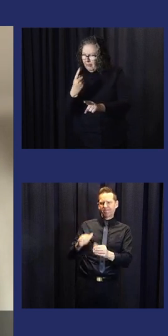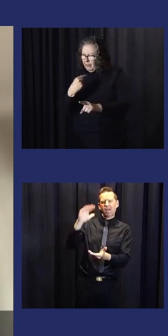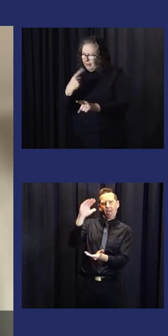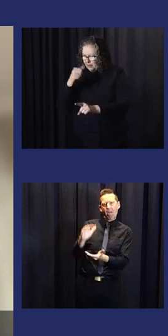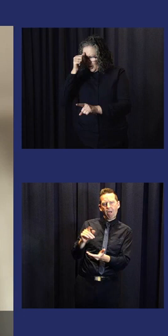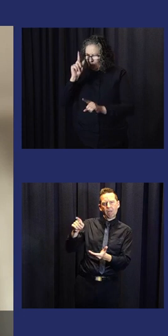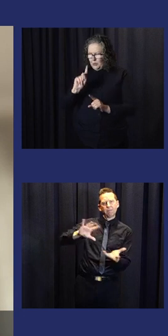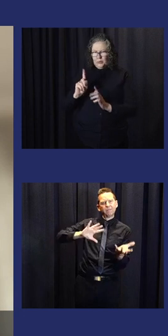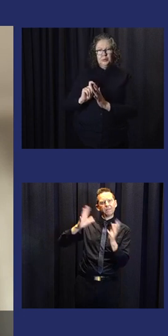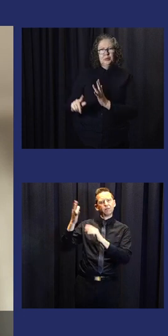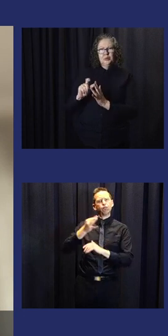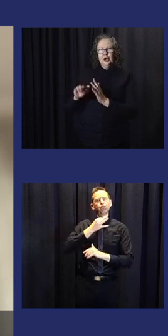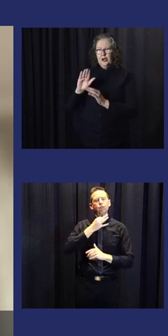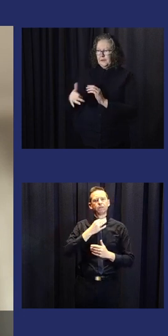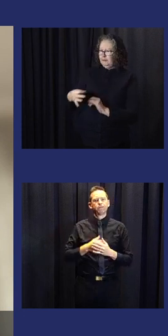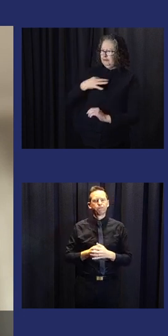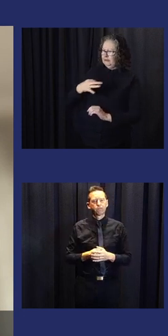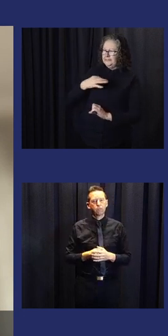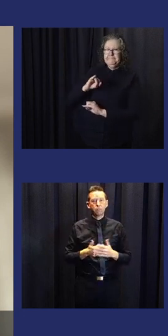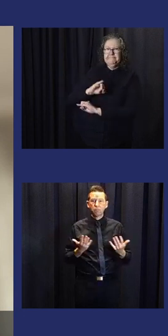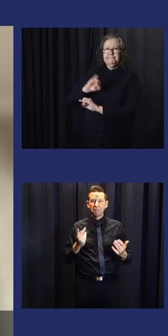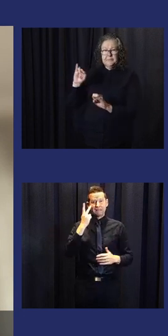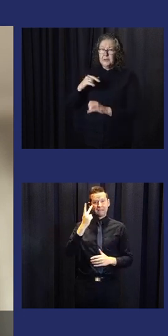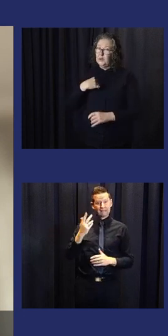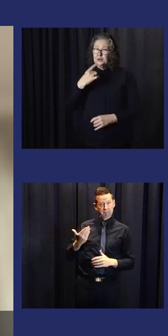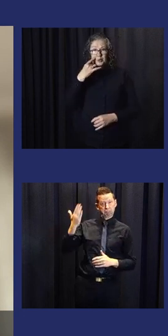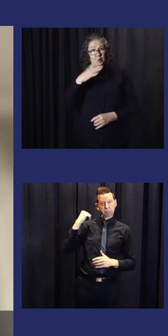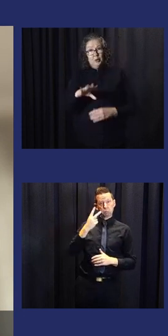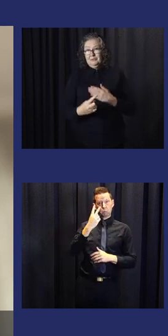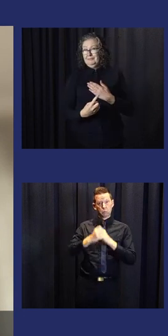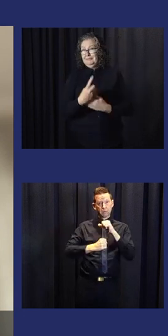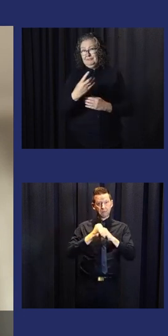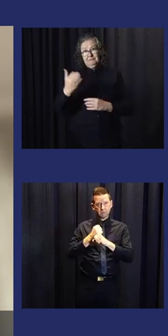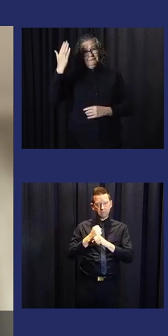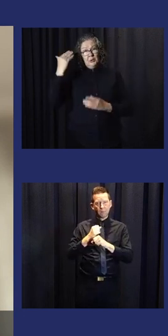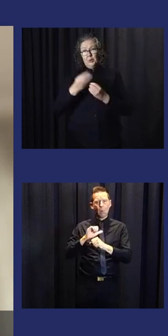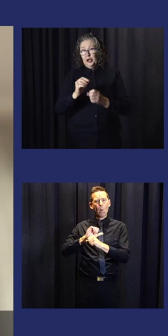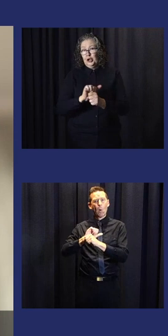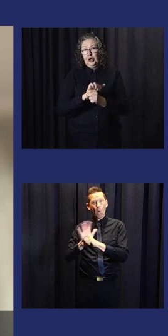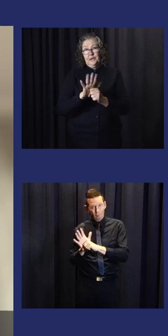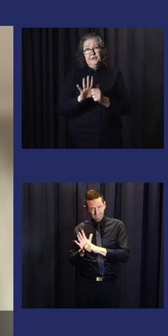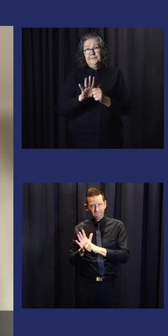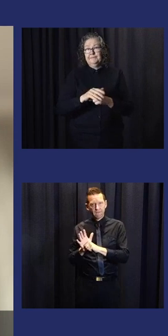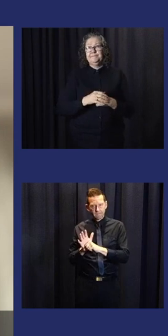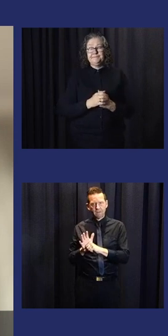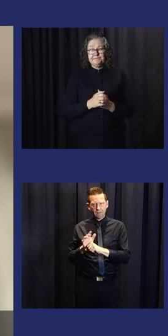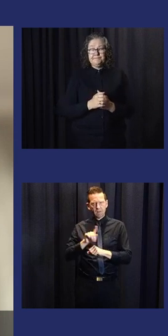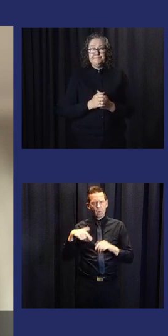And we saw this with COVID. We need to be able to